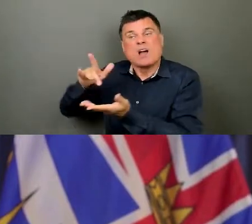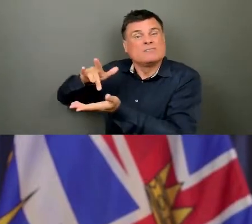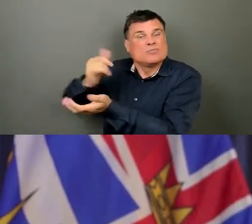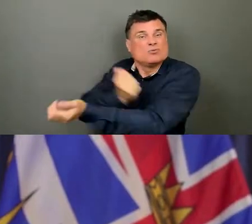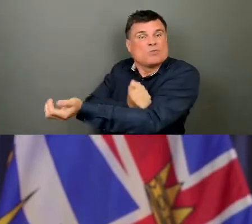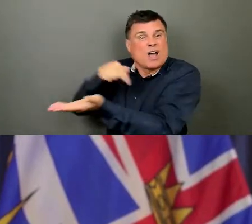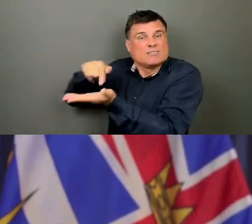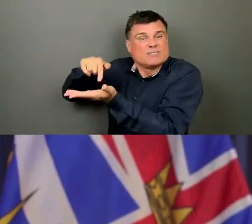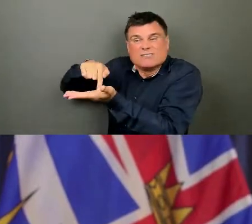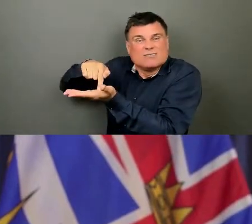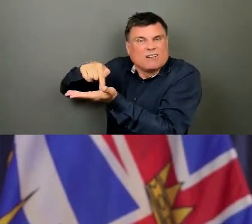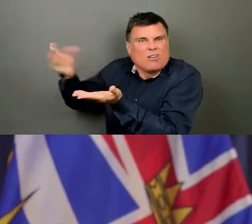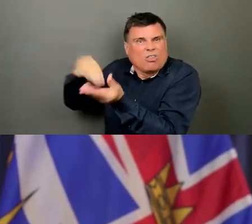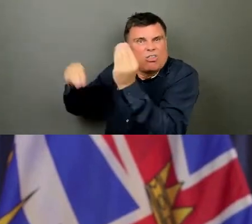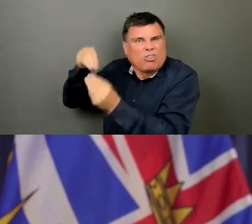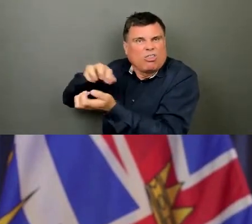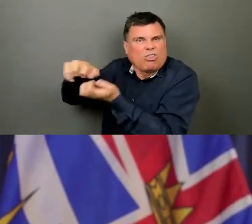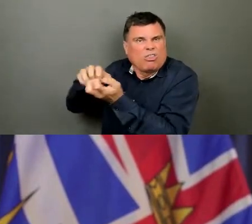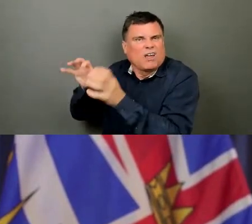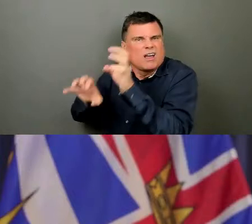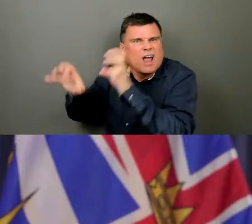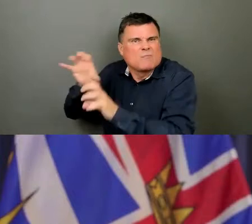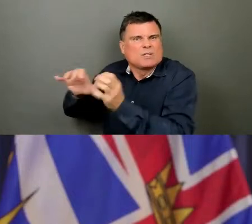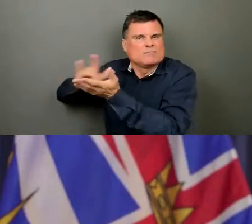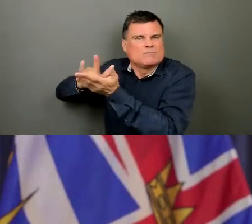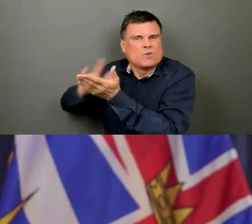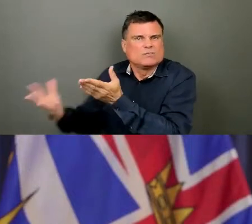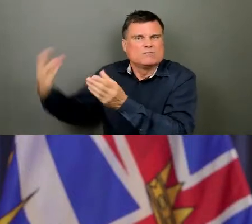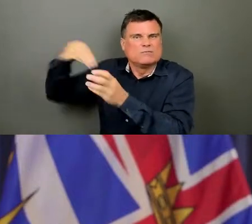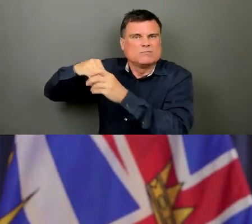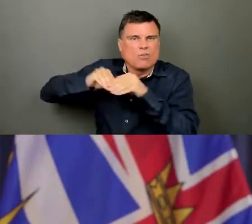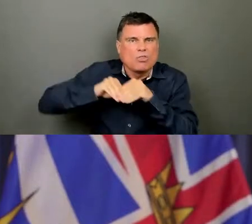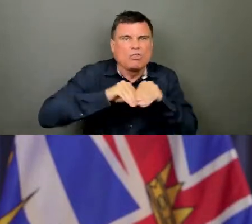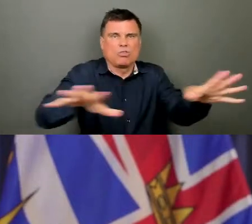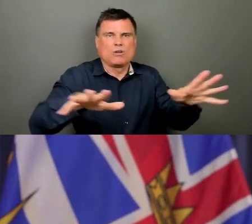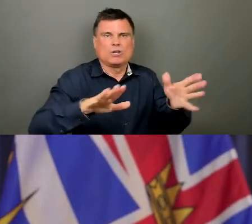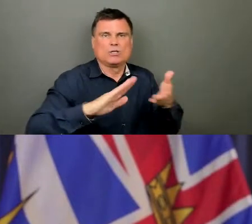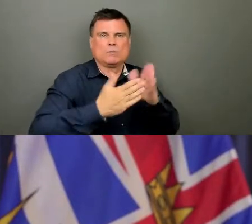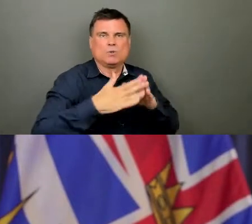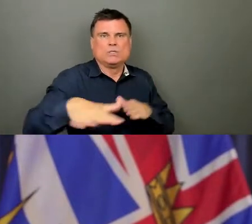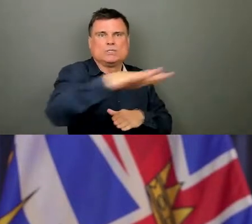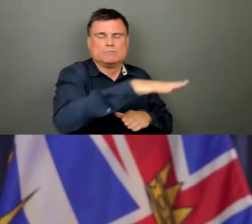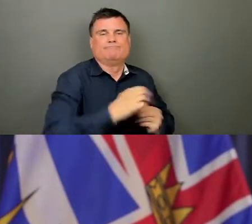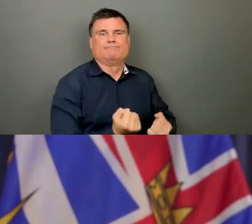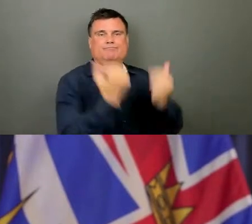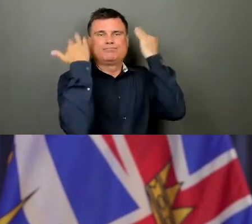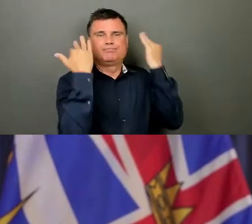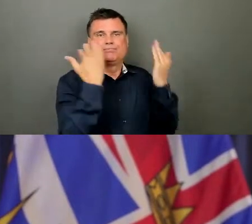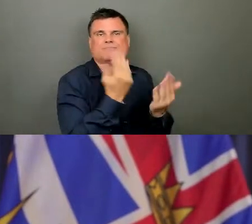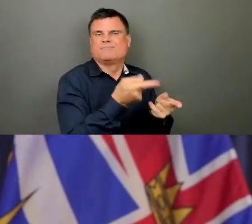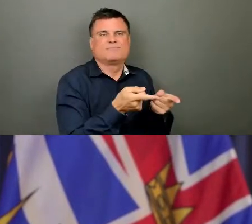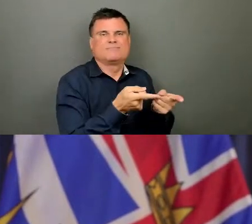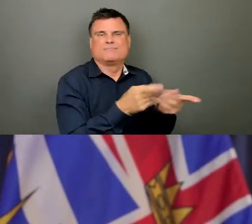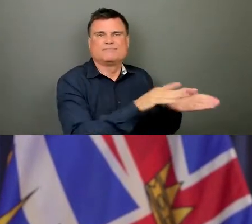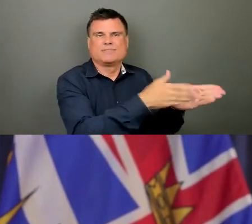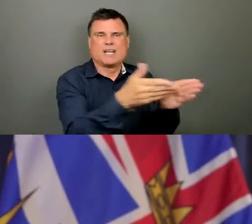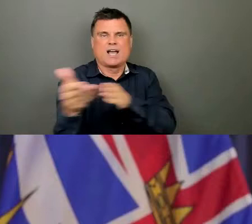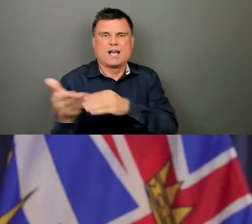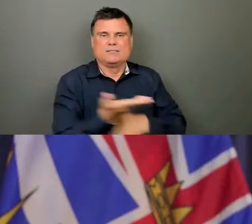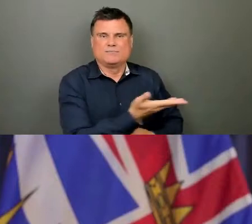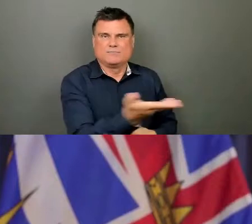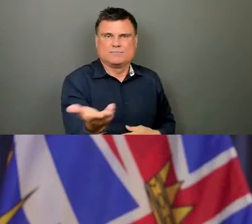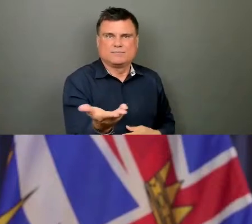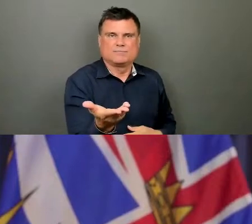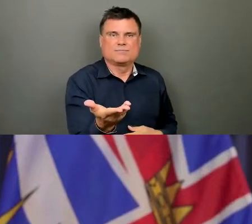communities, and we need to do everything we can and continue to do to separate people from this poison supply by providing